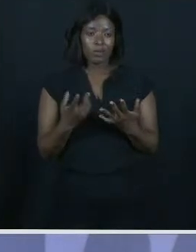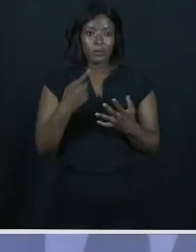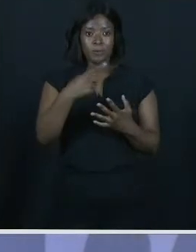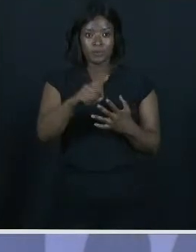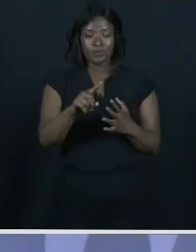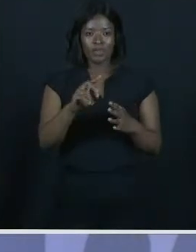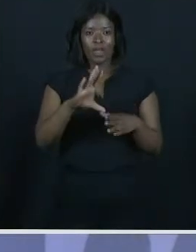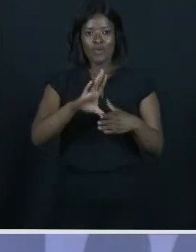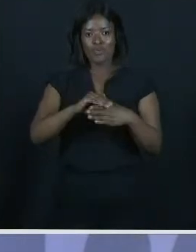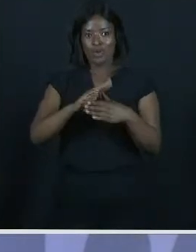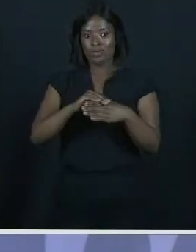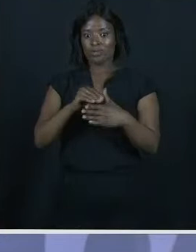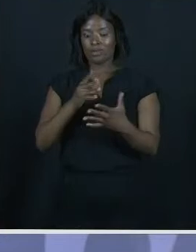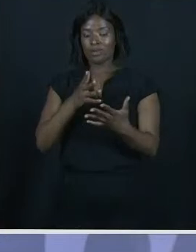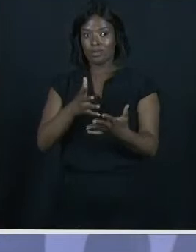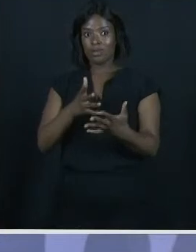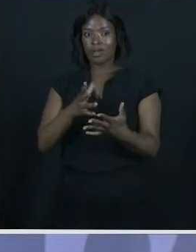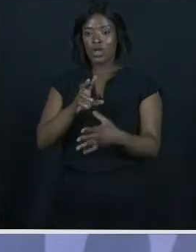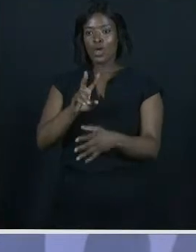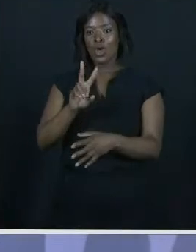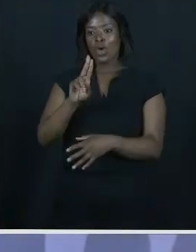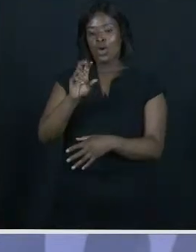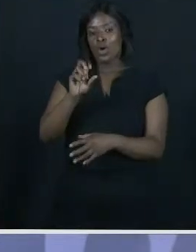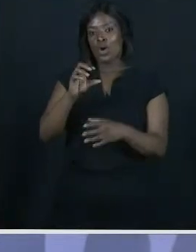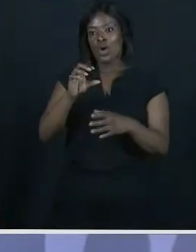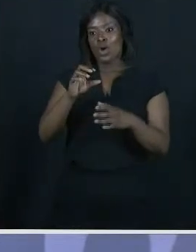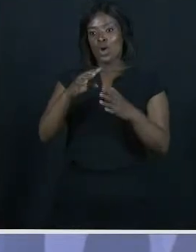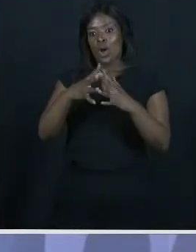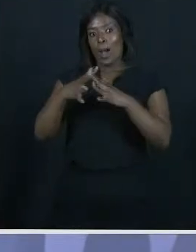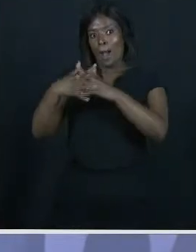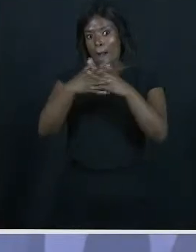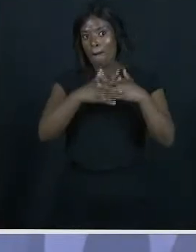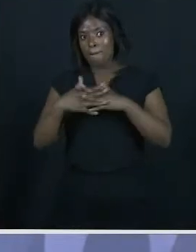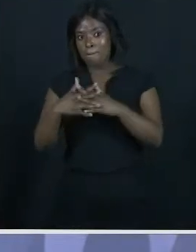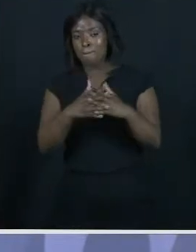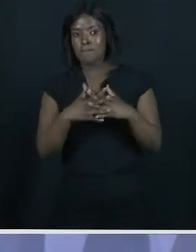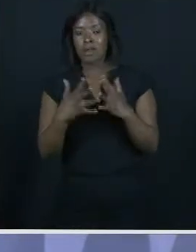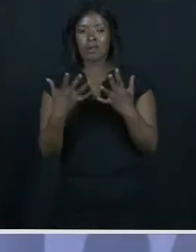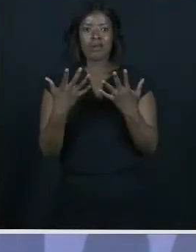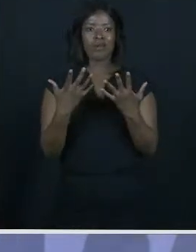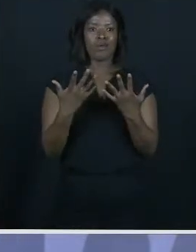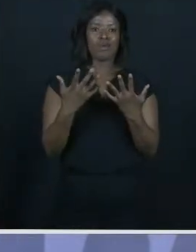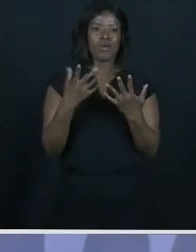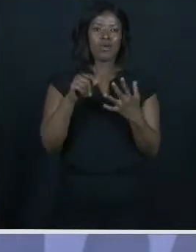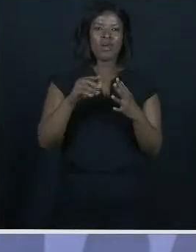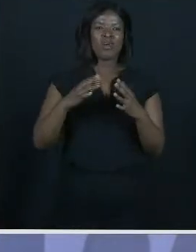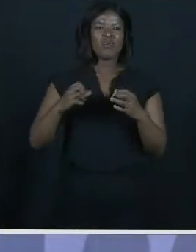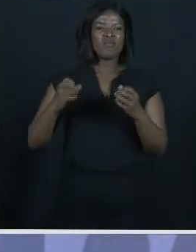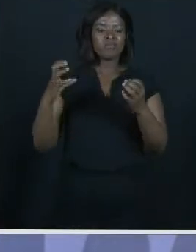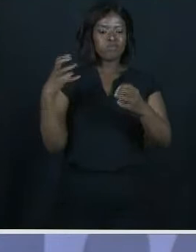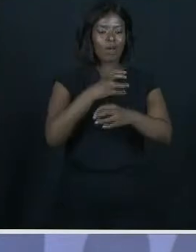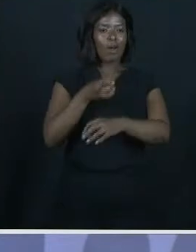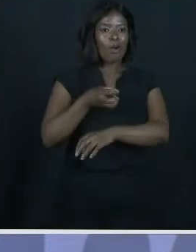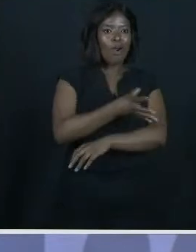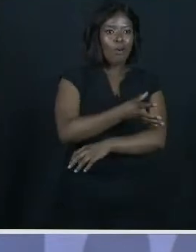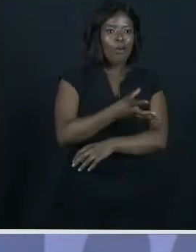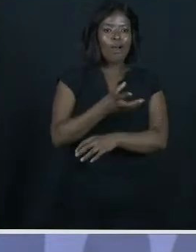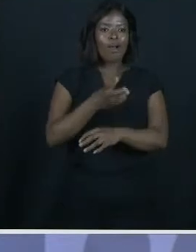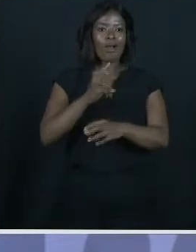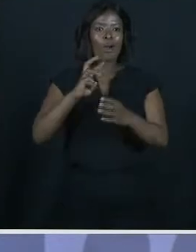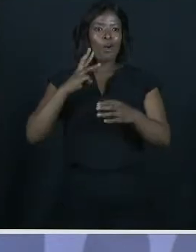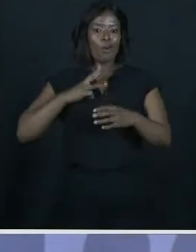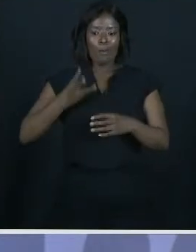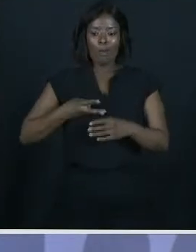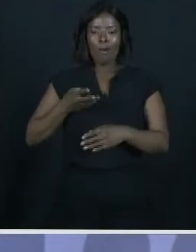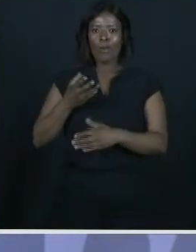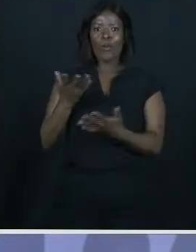For that reason, the U.S. government funds programs like the DREAMS Initiative to empower young women and girls here in